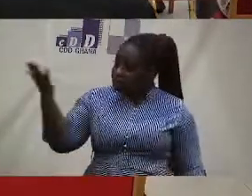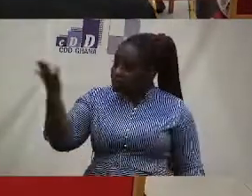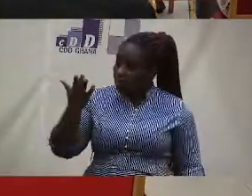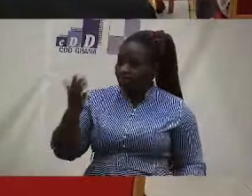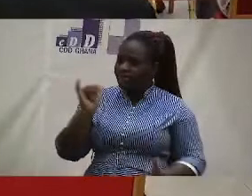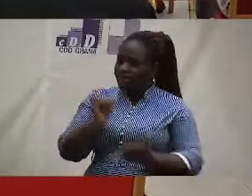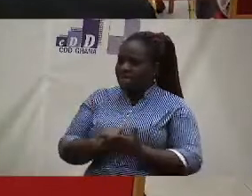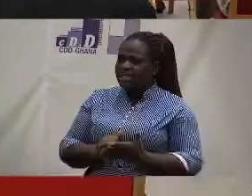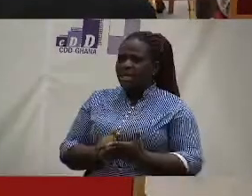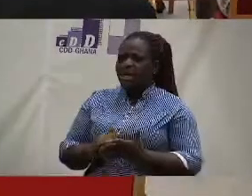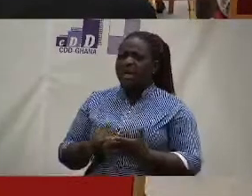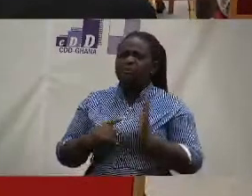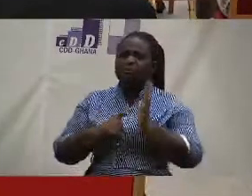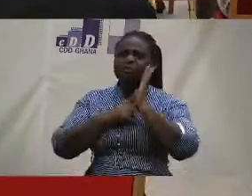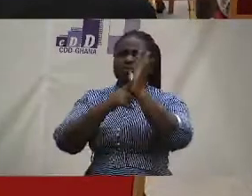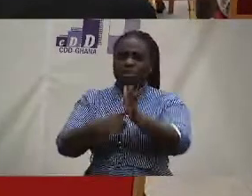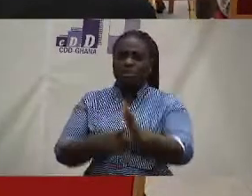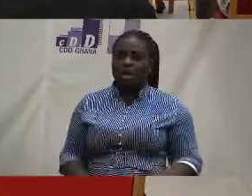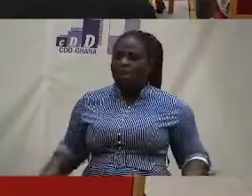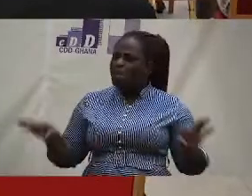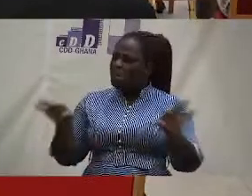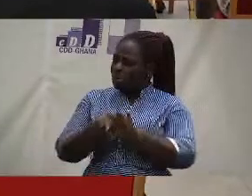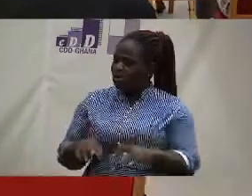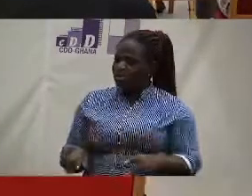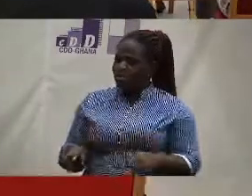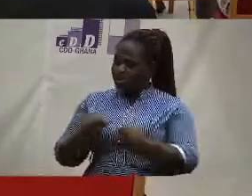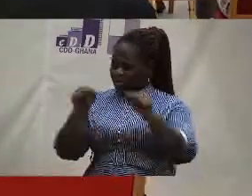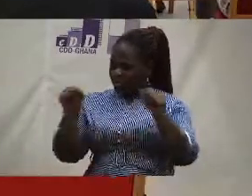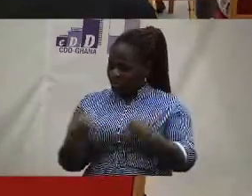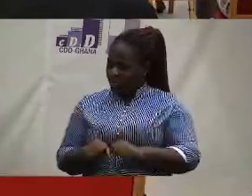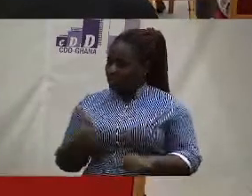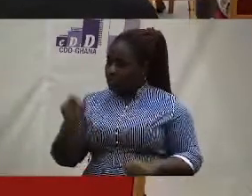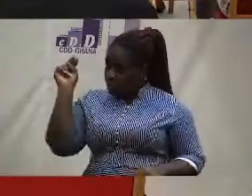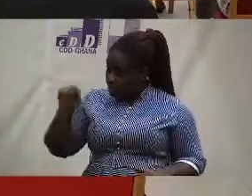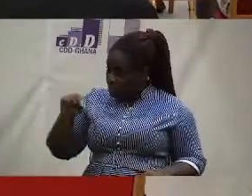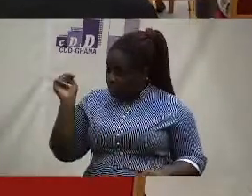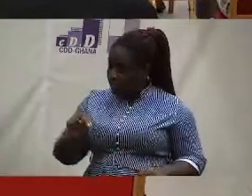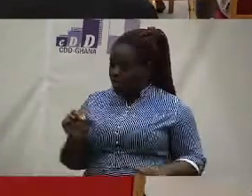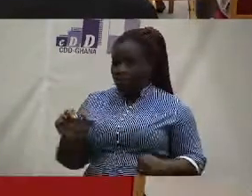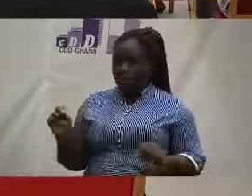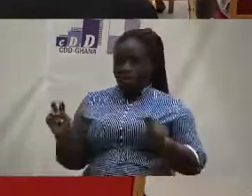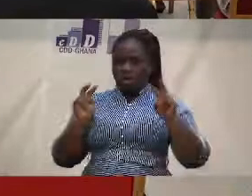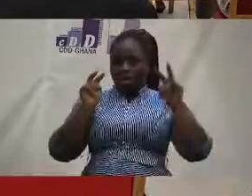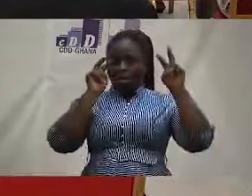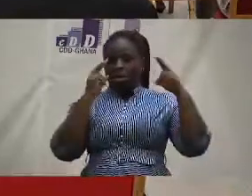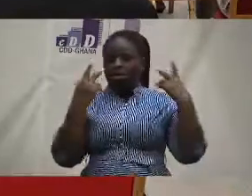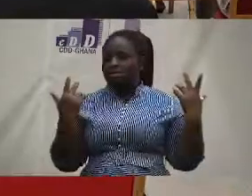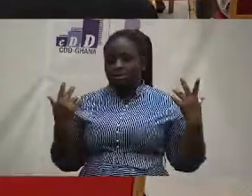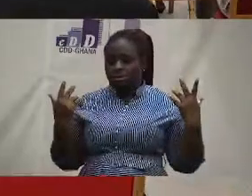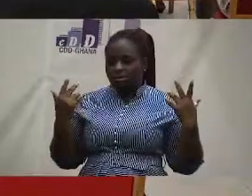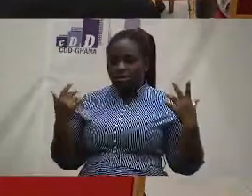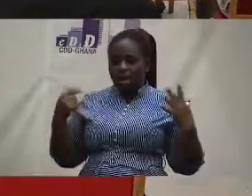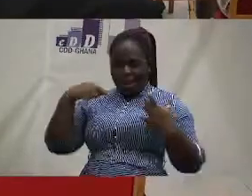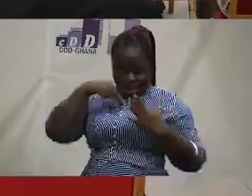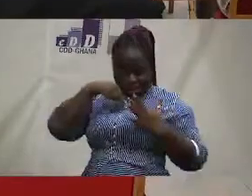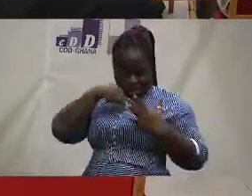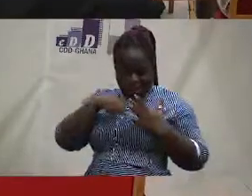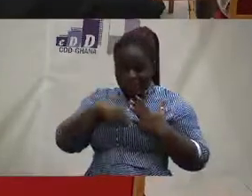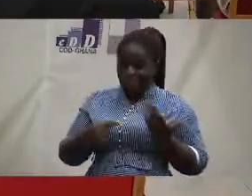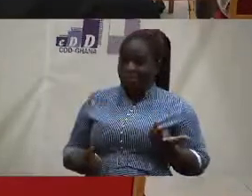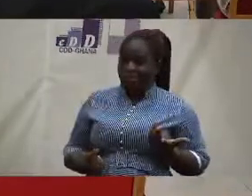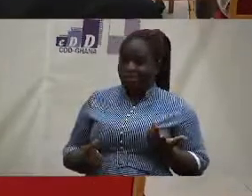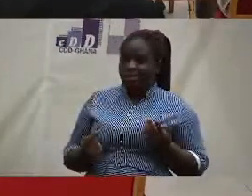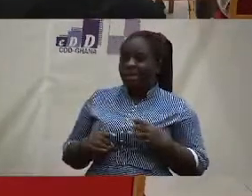has proven to be very important areas we really need to look at, looking inward and